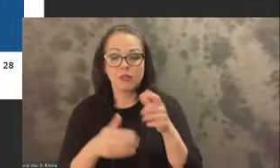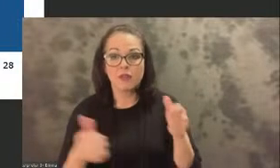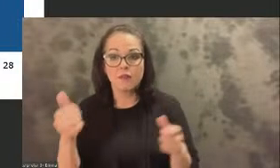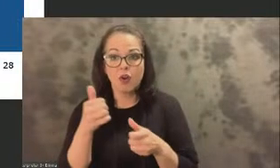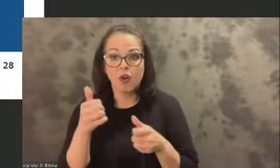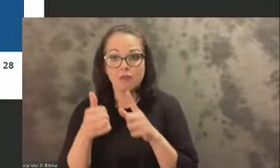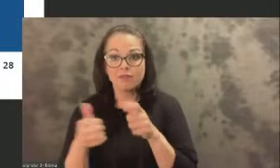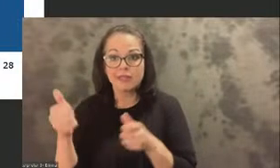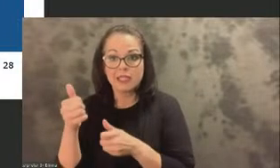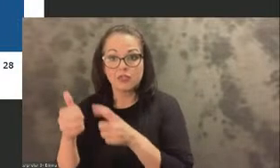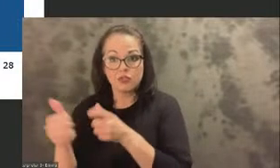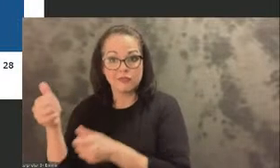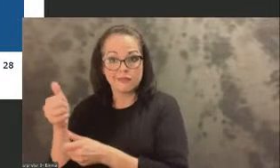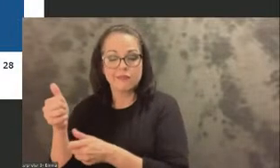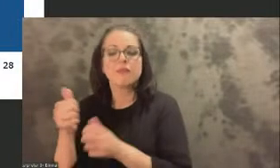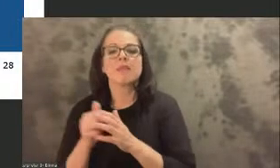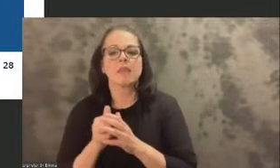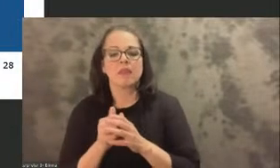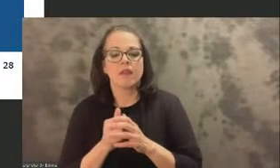each